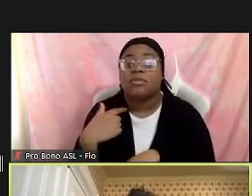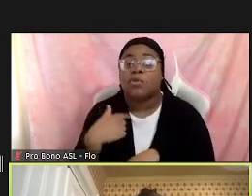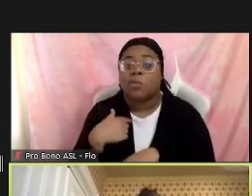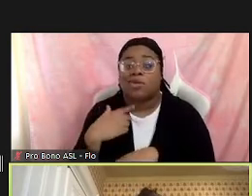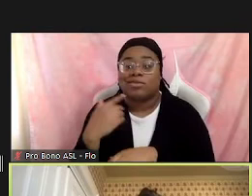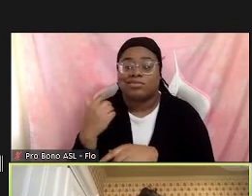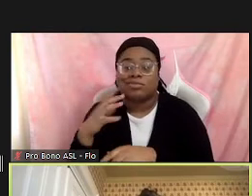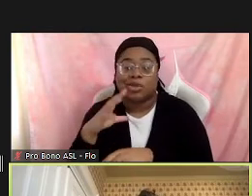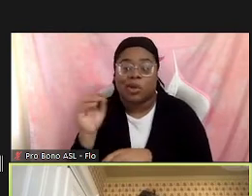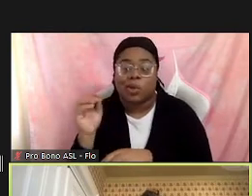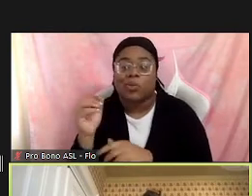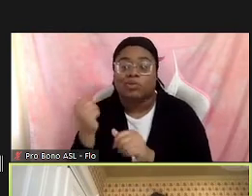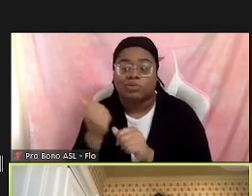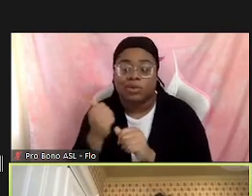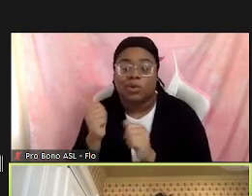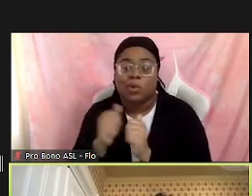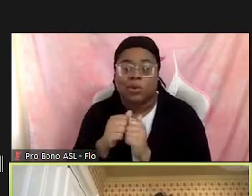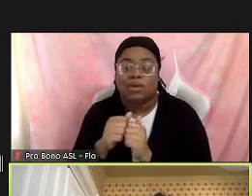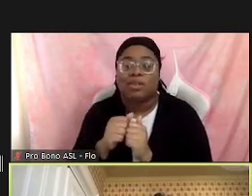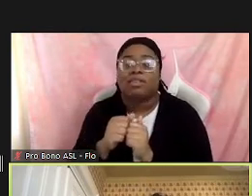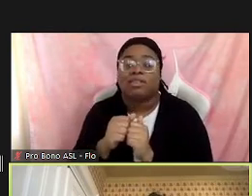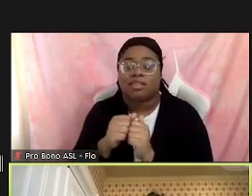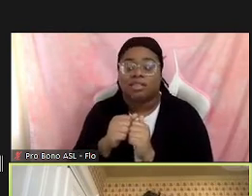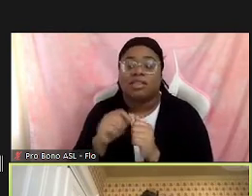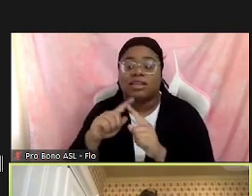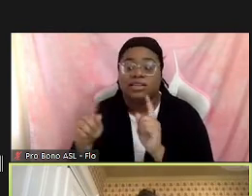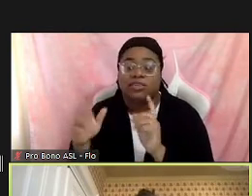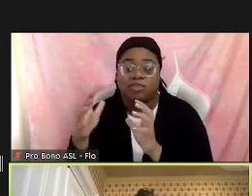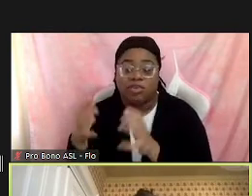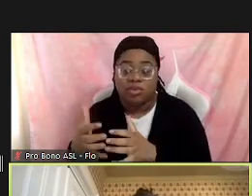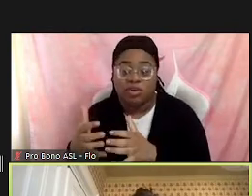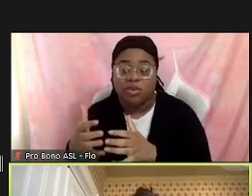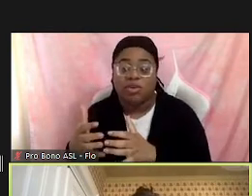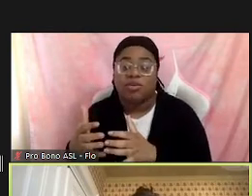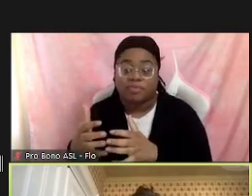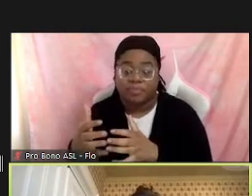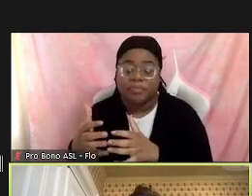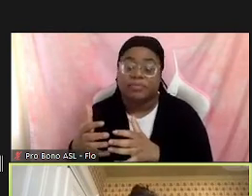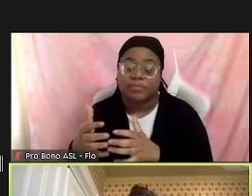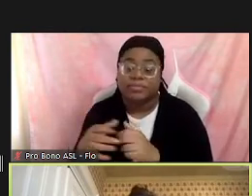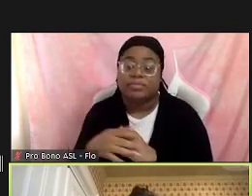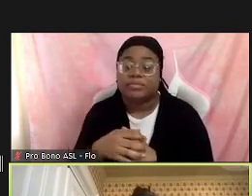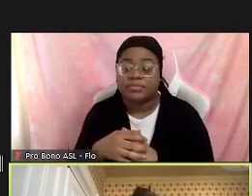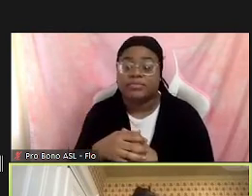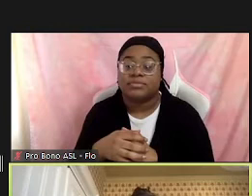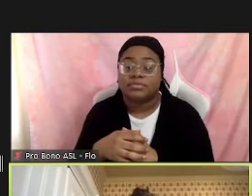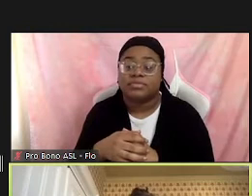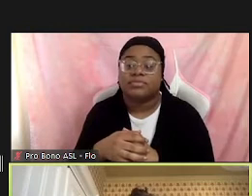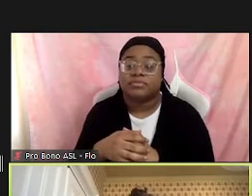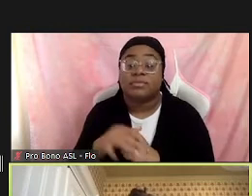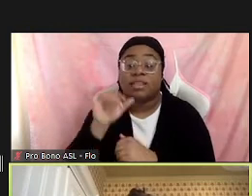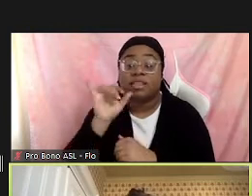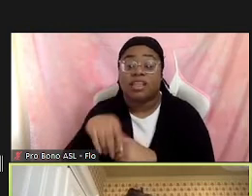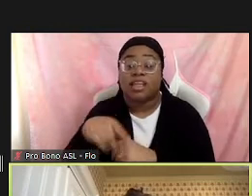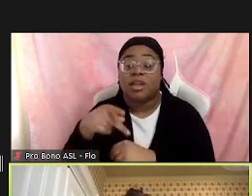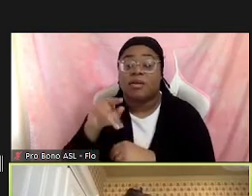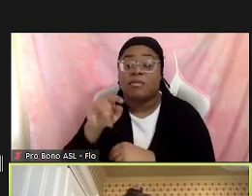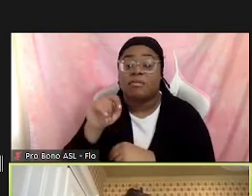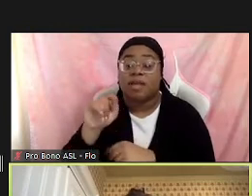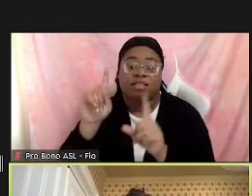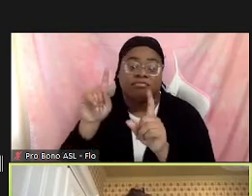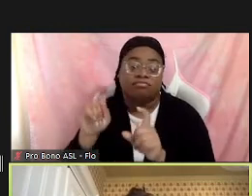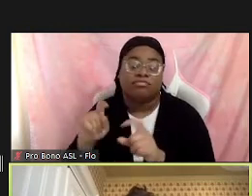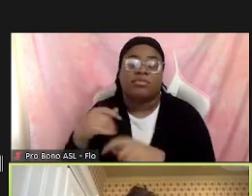Media Collective, also a solidarity economy values aligned group. So the pilot will include 9